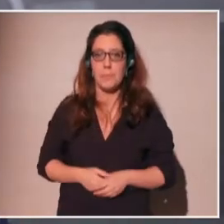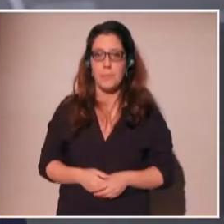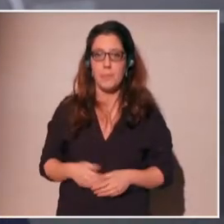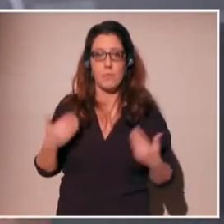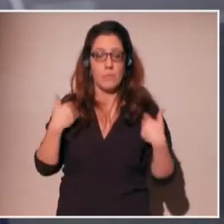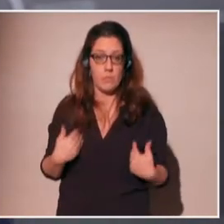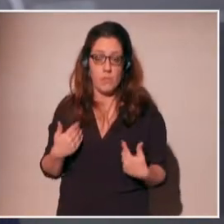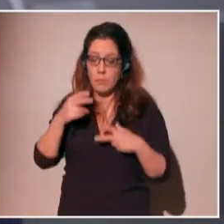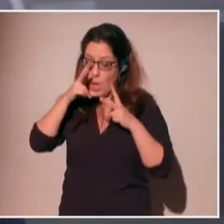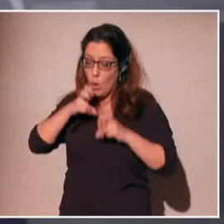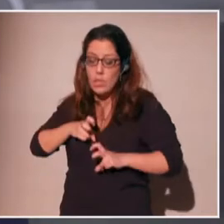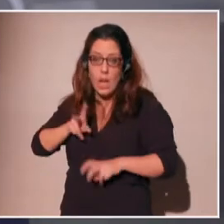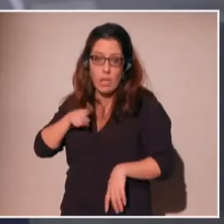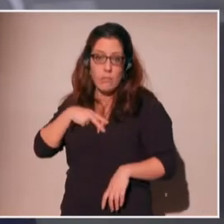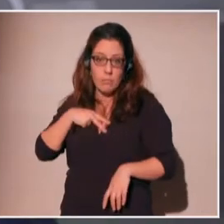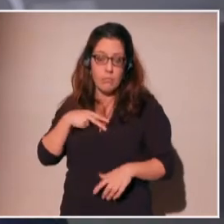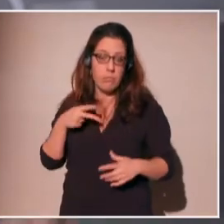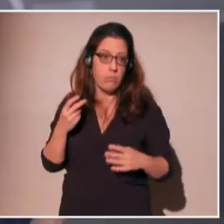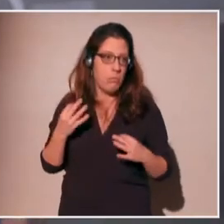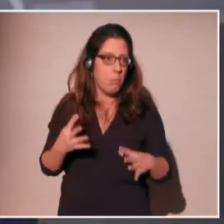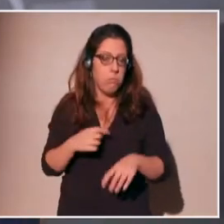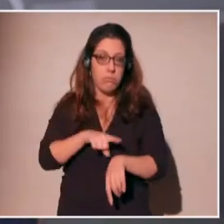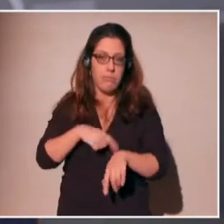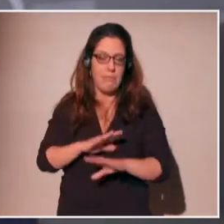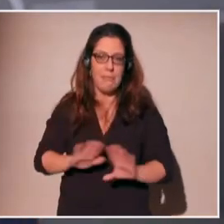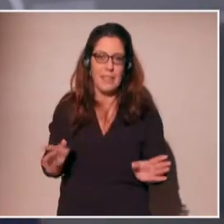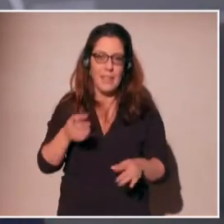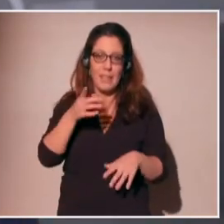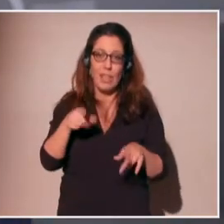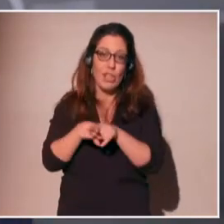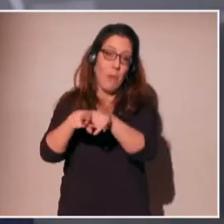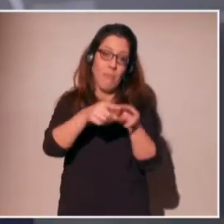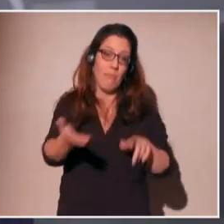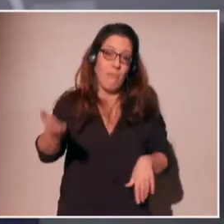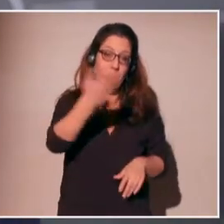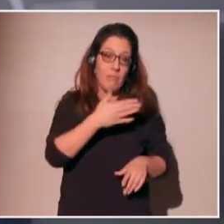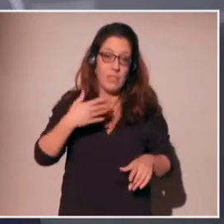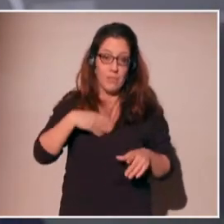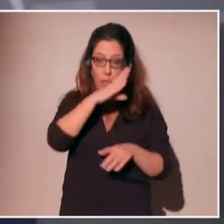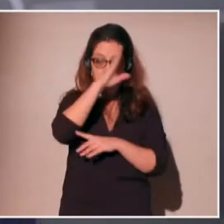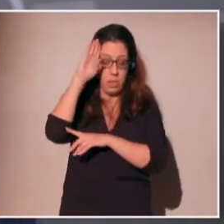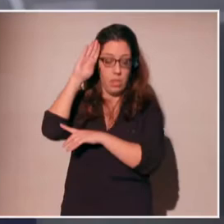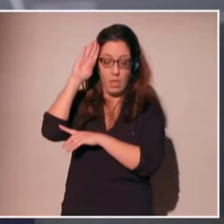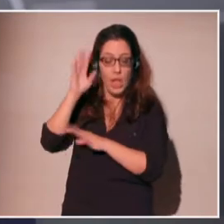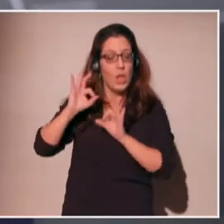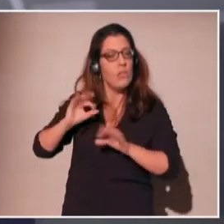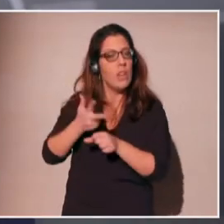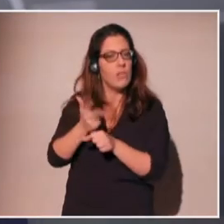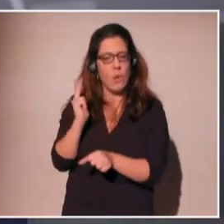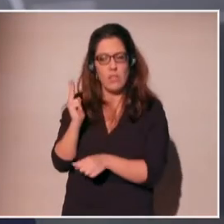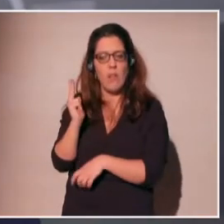here, we've got a lot of stuff to do. And I decided 3 years ago to augment myself through technology that I can